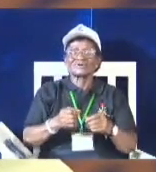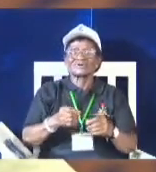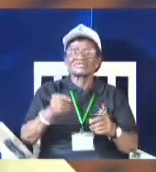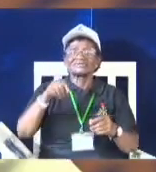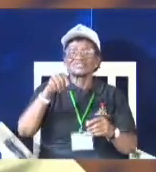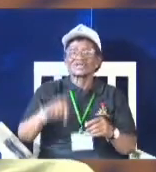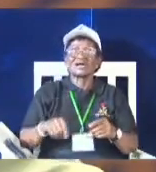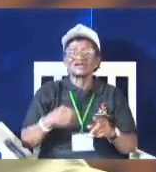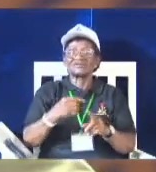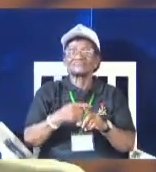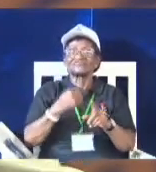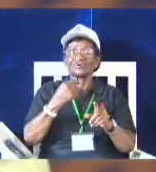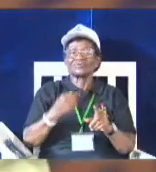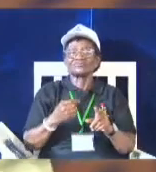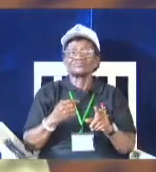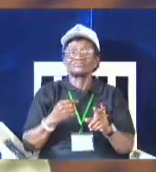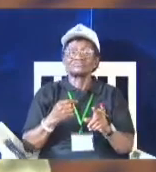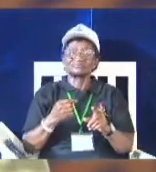from